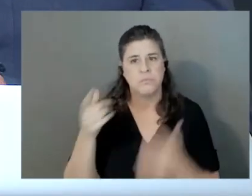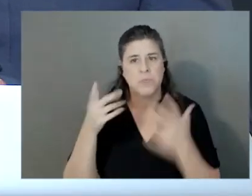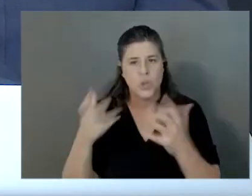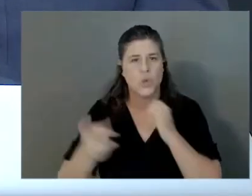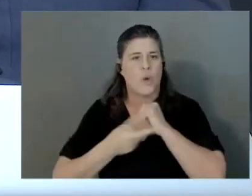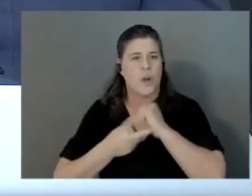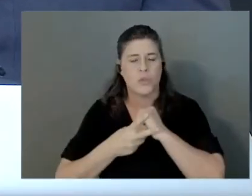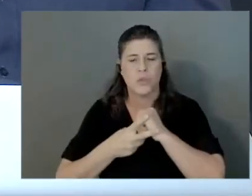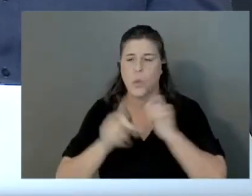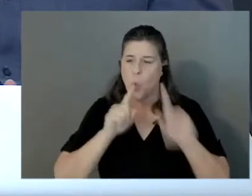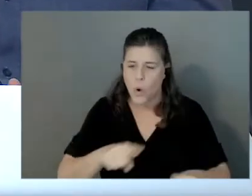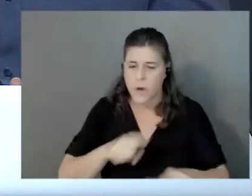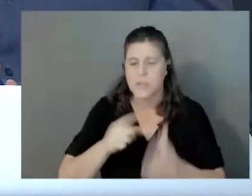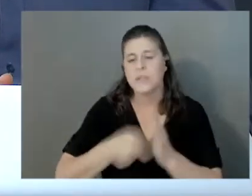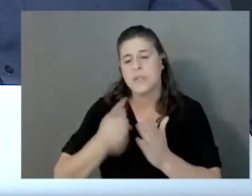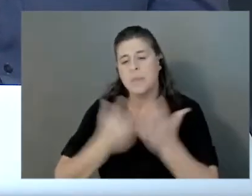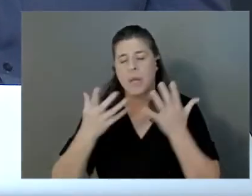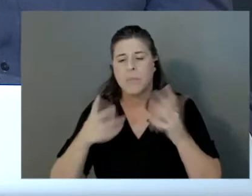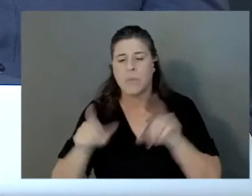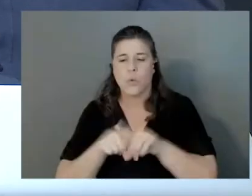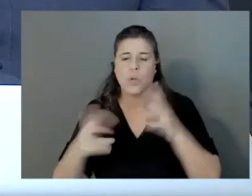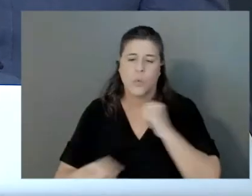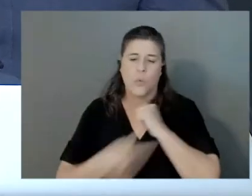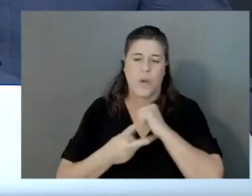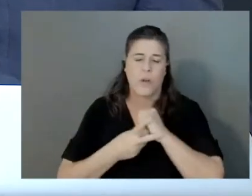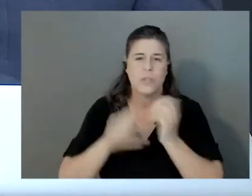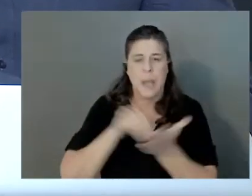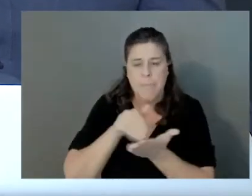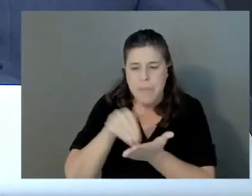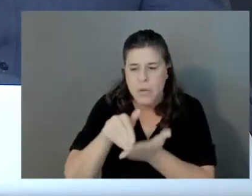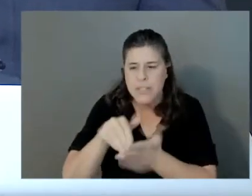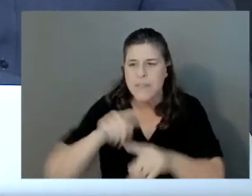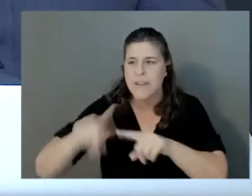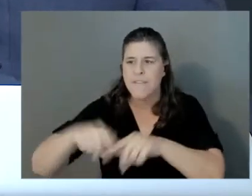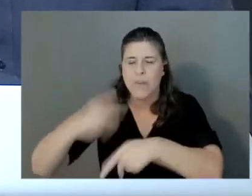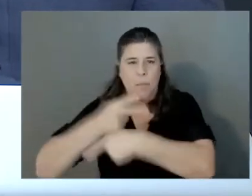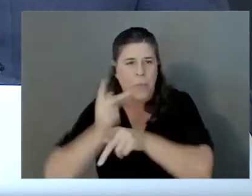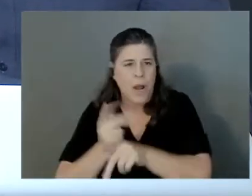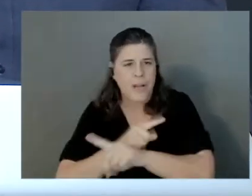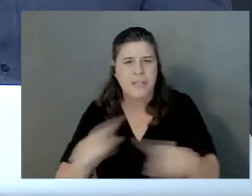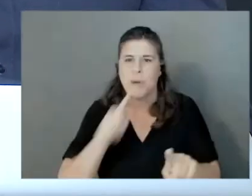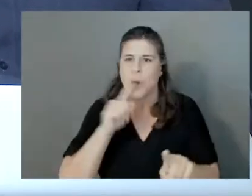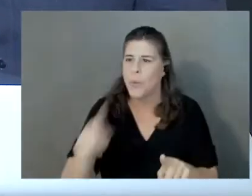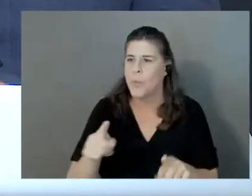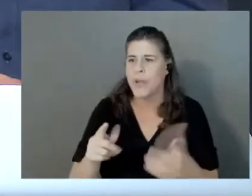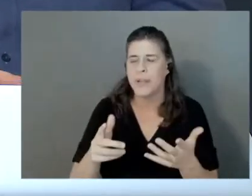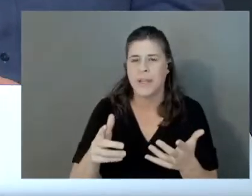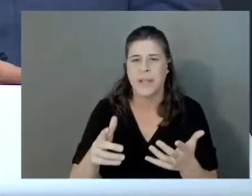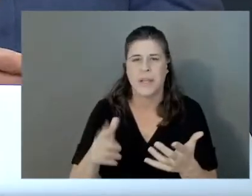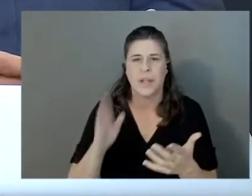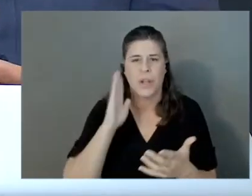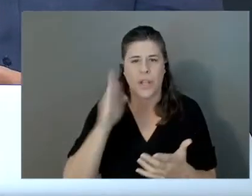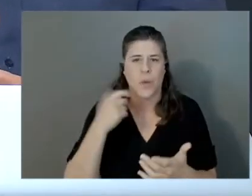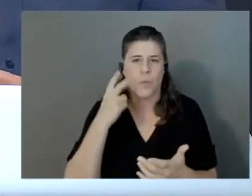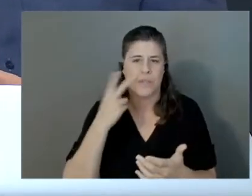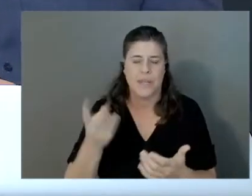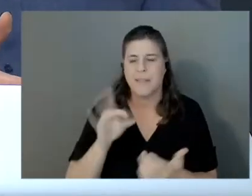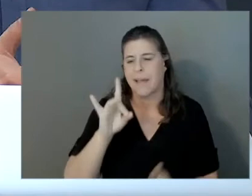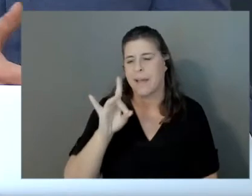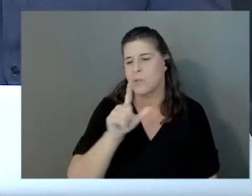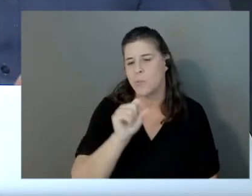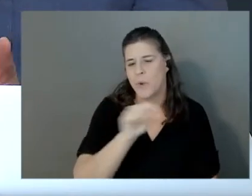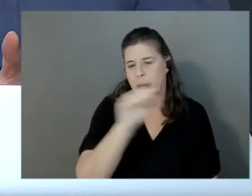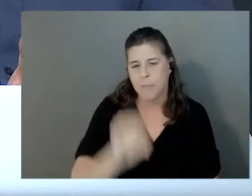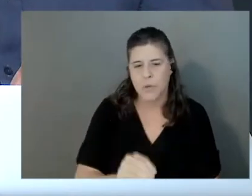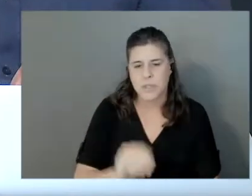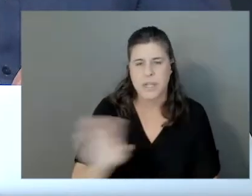sometimes you want to store also millions of products. But as usual, like the Pareto law will apply. Like 20% of your products are